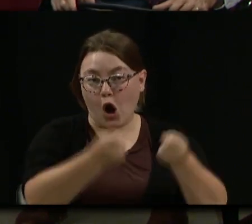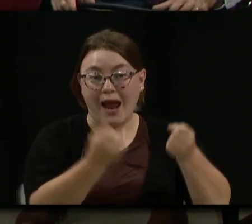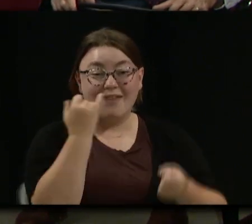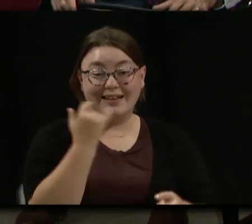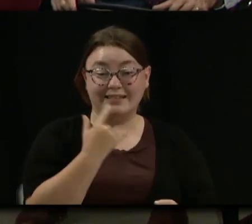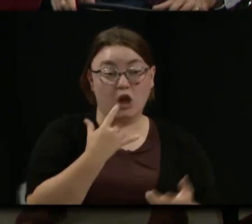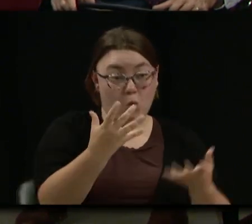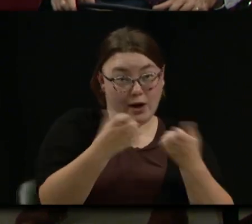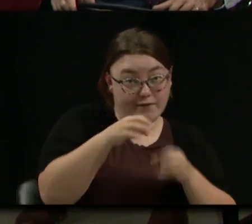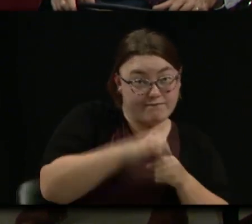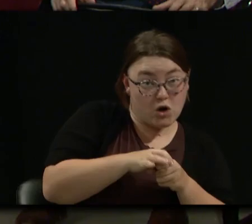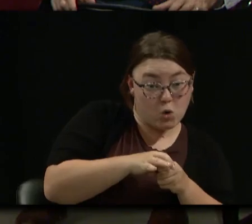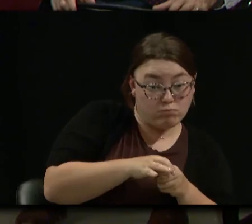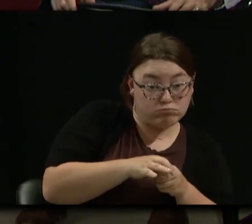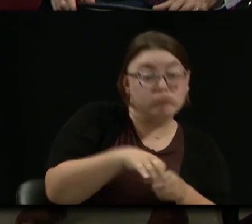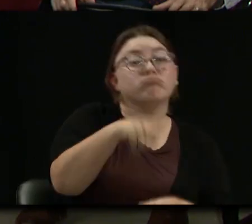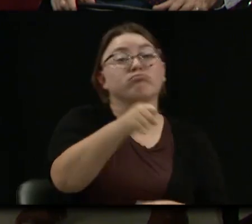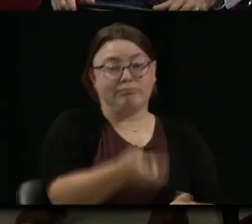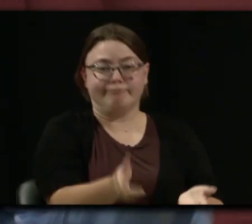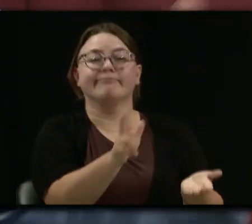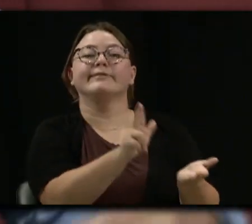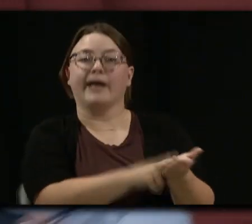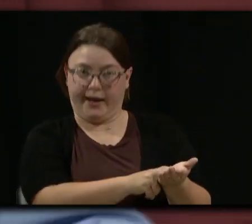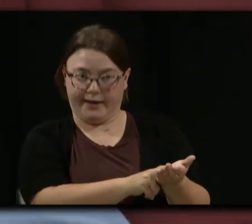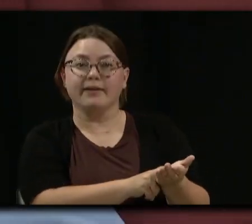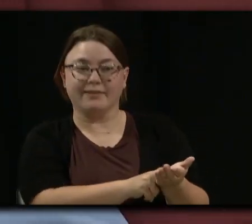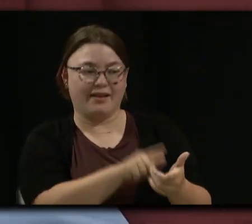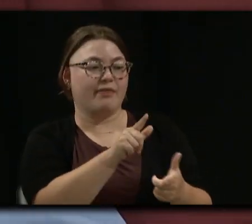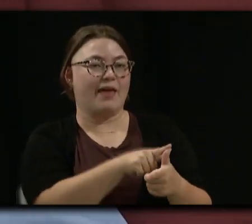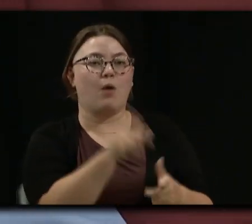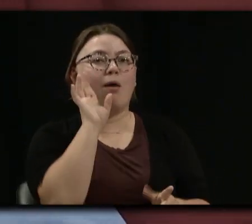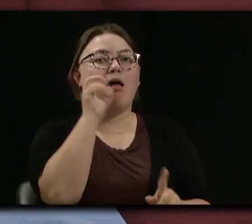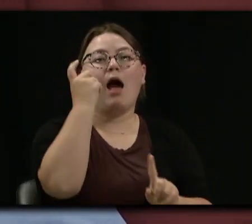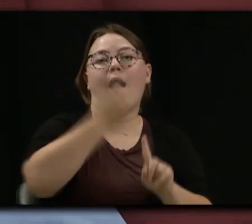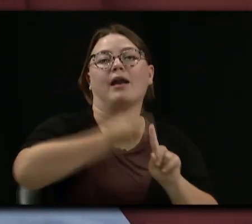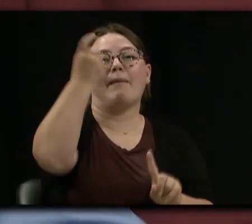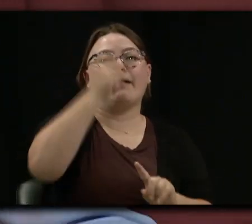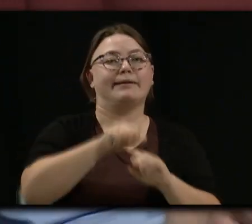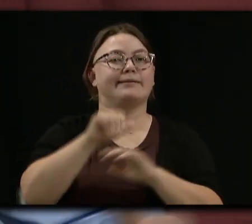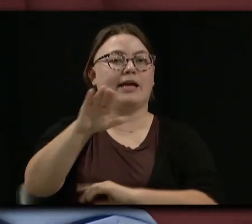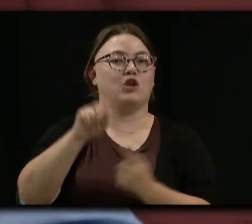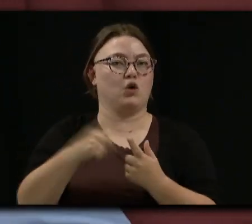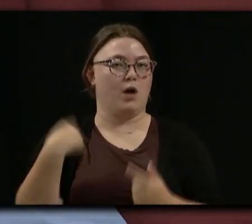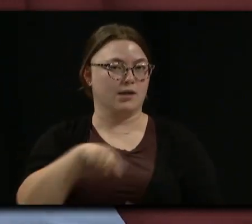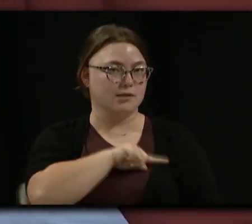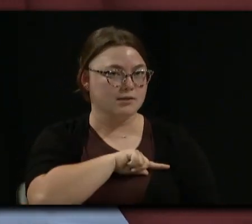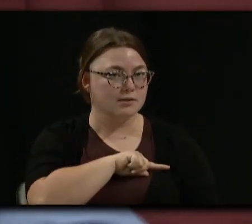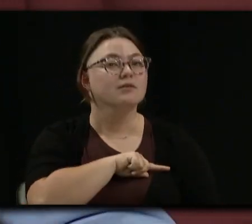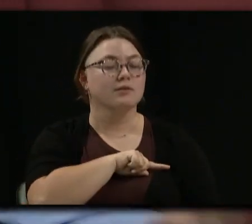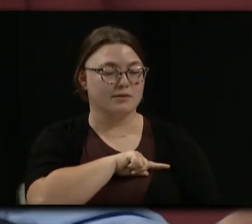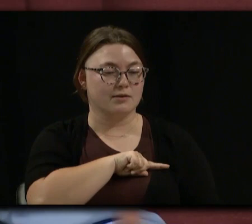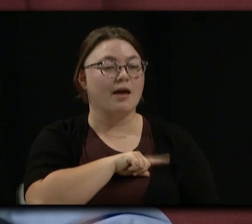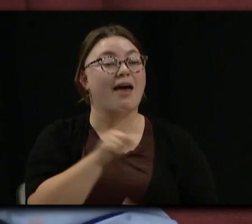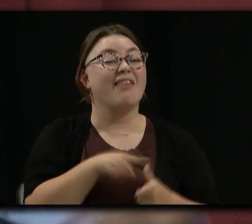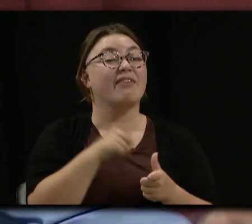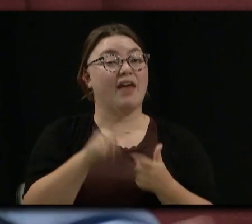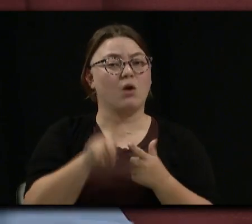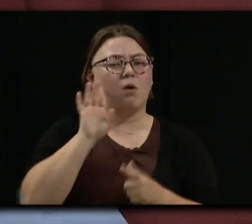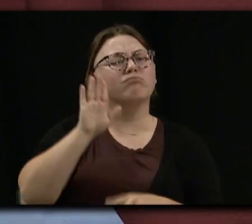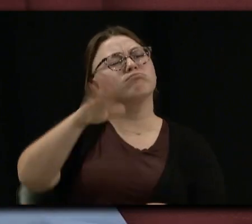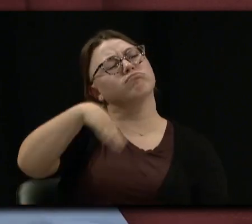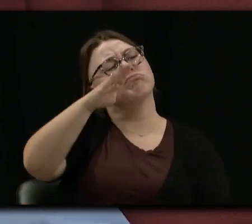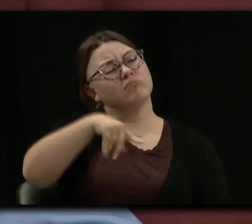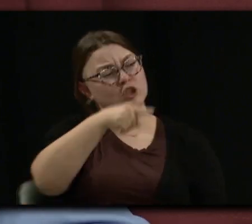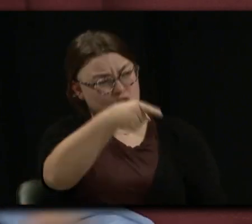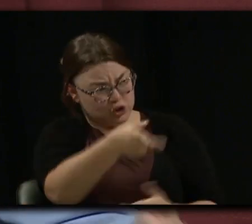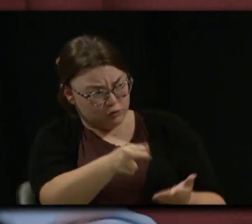them and you, of course, sign that, it actually gets electronically sent to us, and we send out a confirmation to make sure it was you that